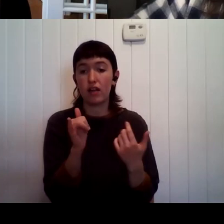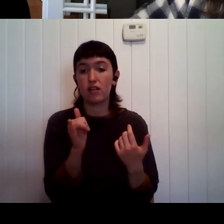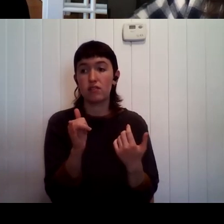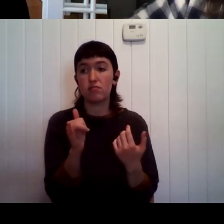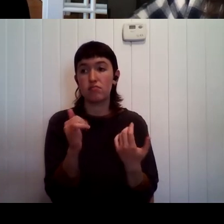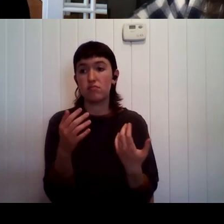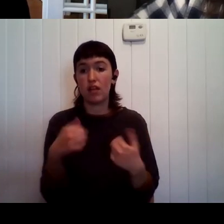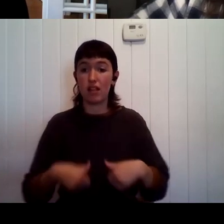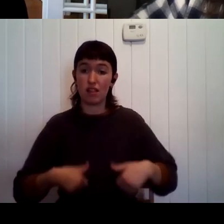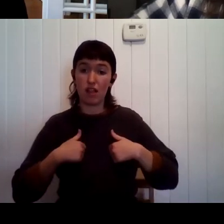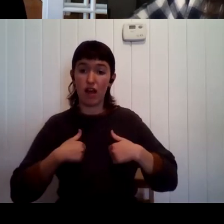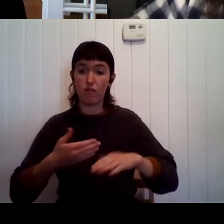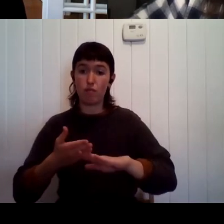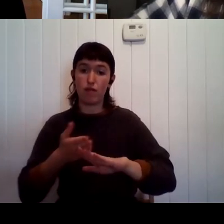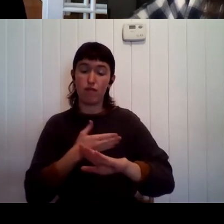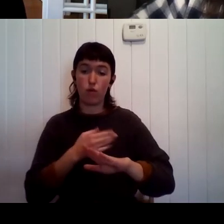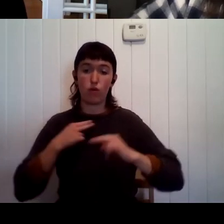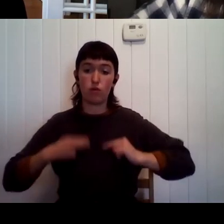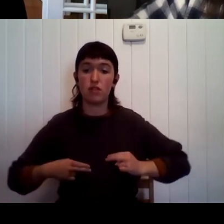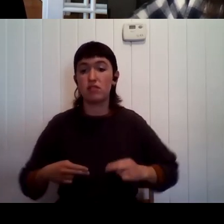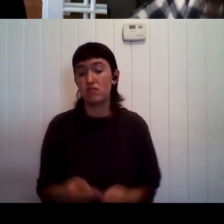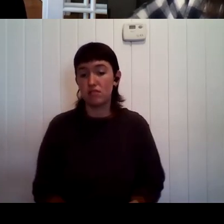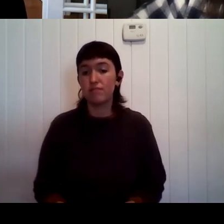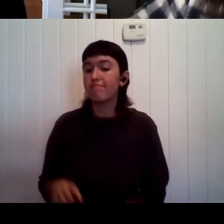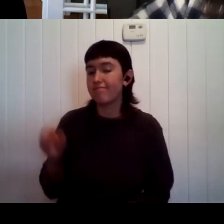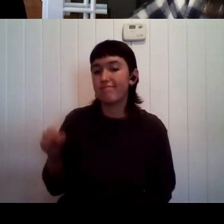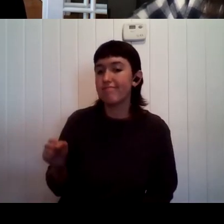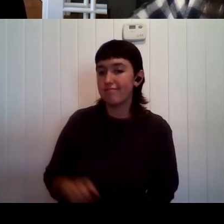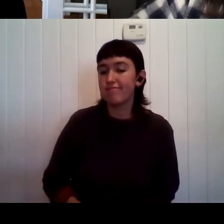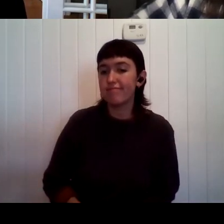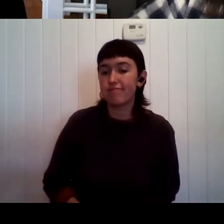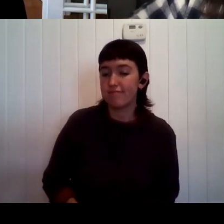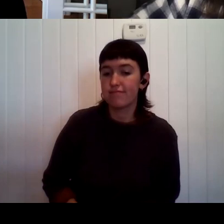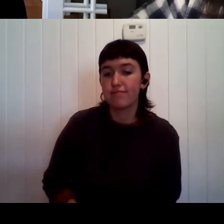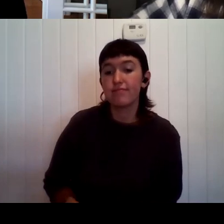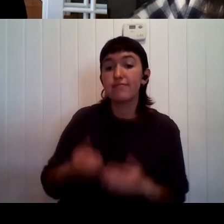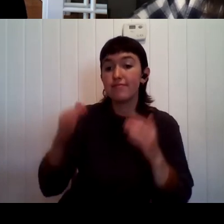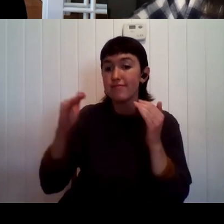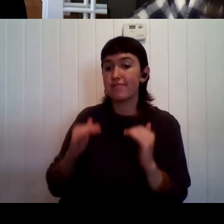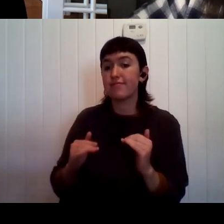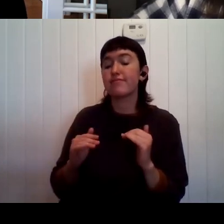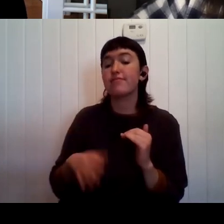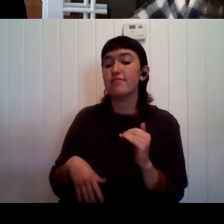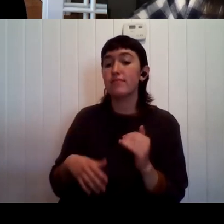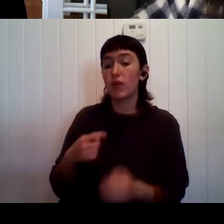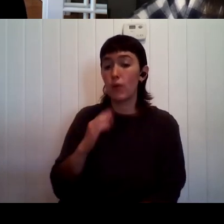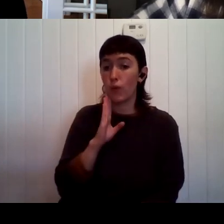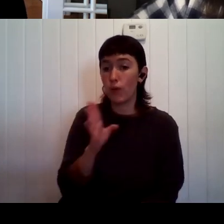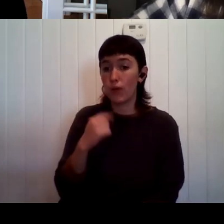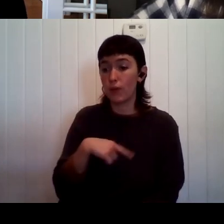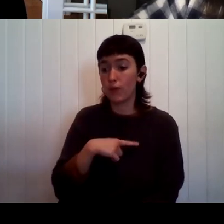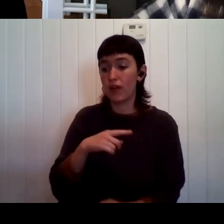humans. That's my thought. For sure. Yeah. The next question is, will we ever run out of